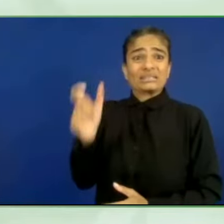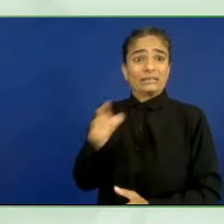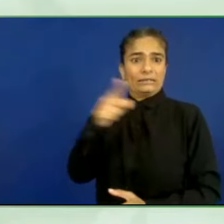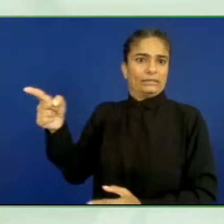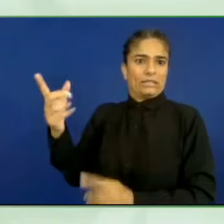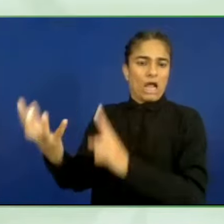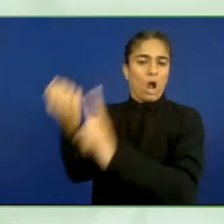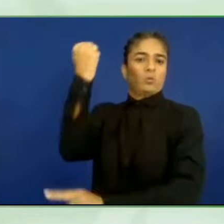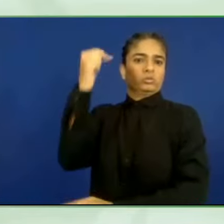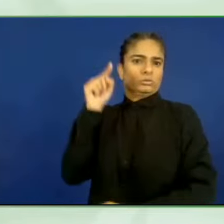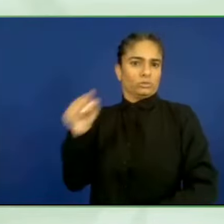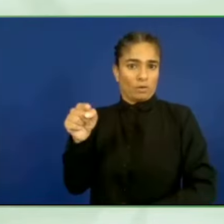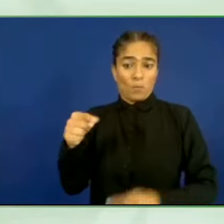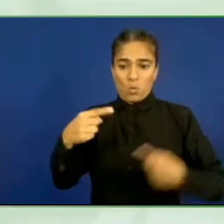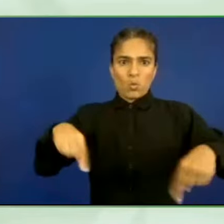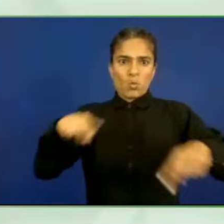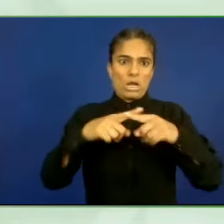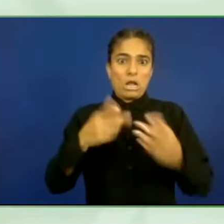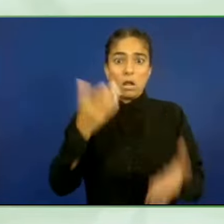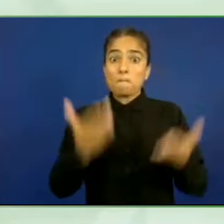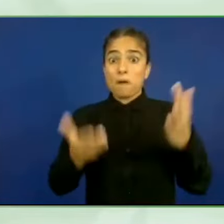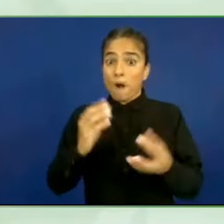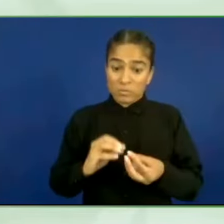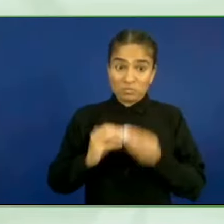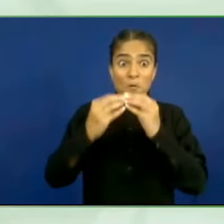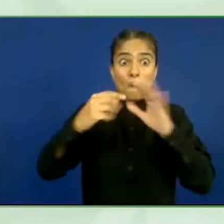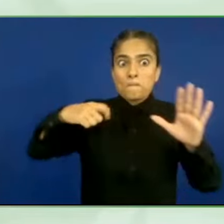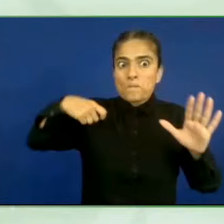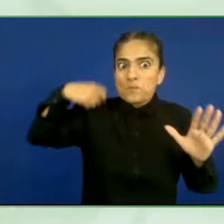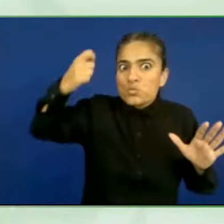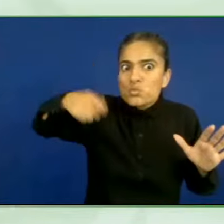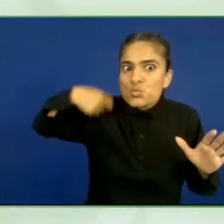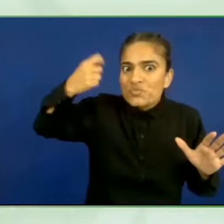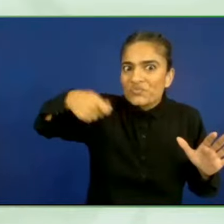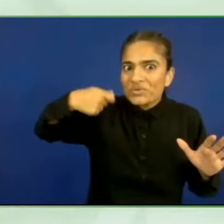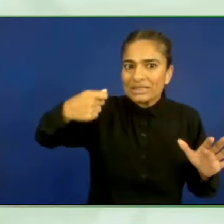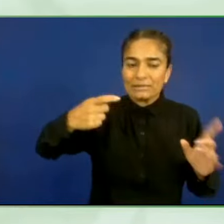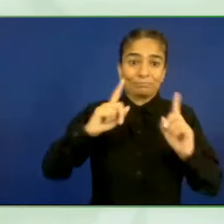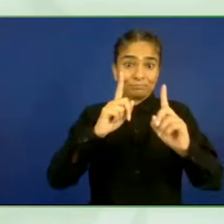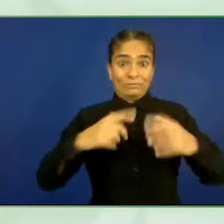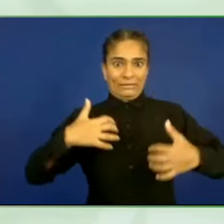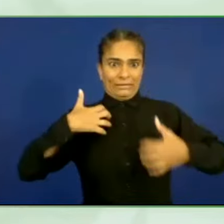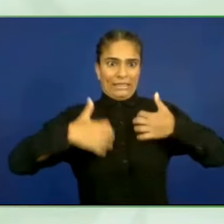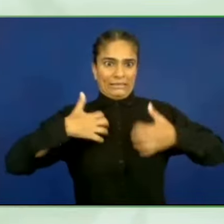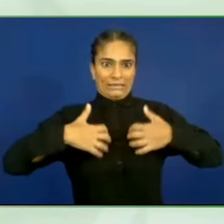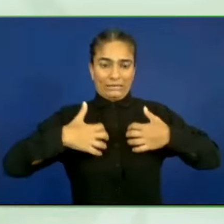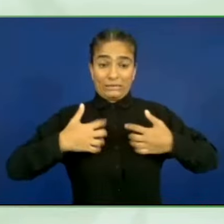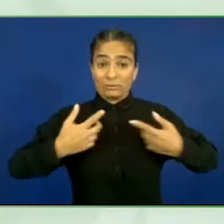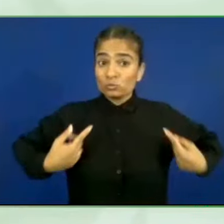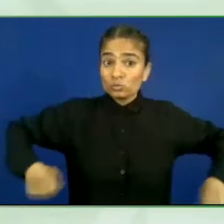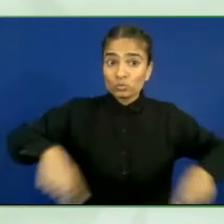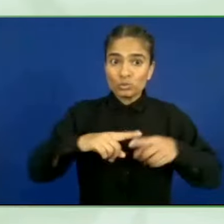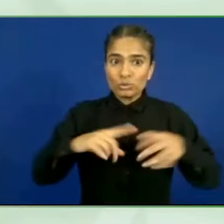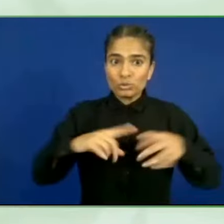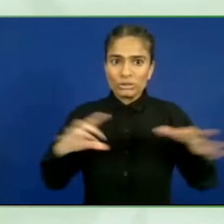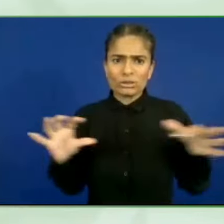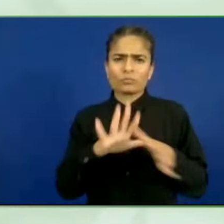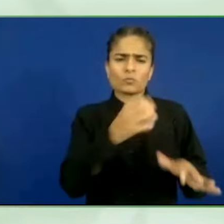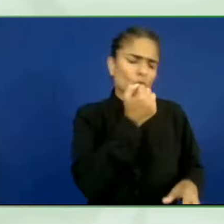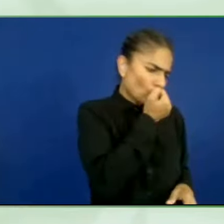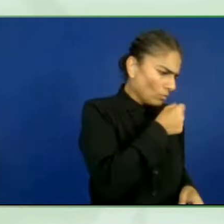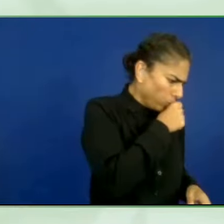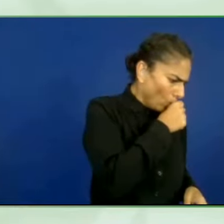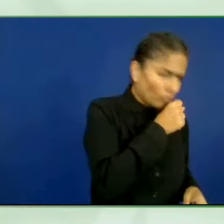exciting things for us is that, excuse me, one of the exciting things for us now is that we've been invited to the